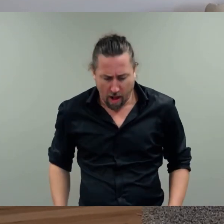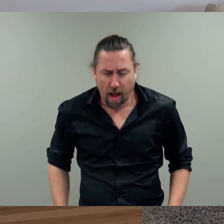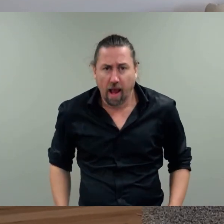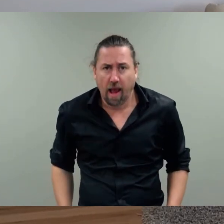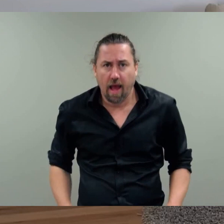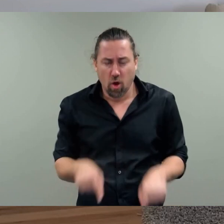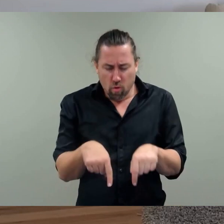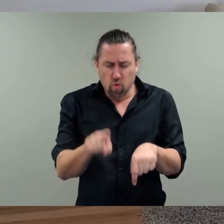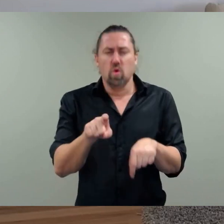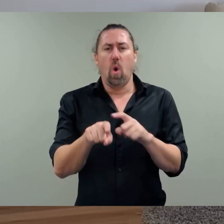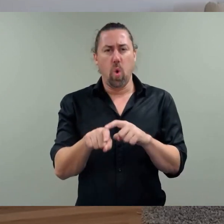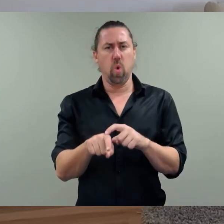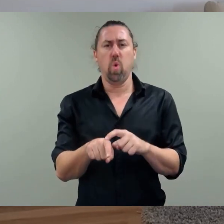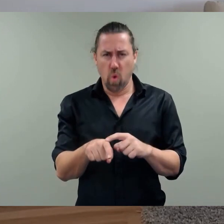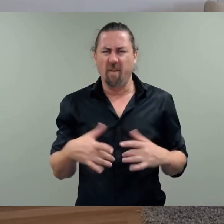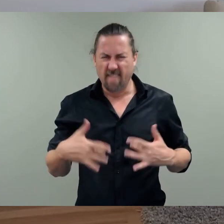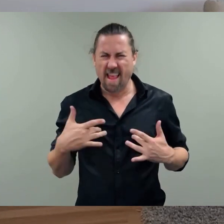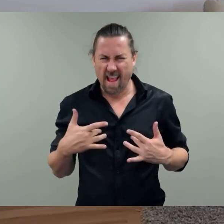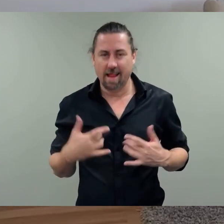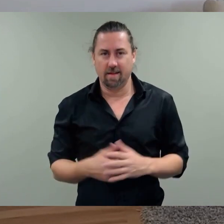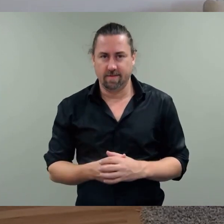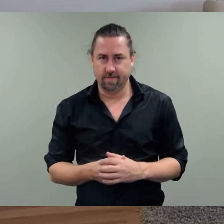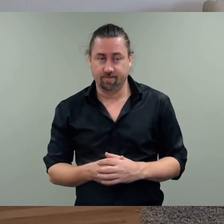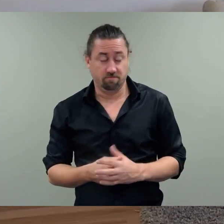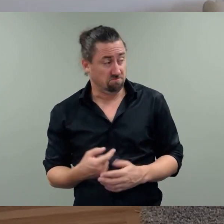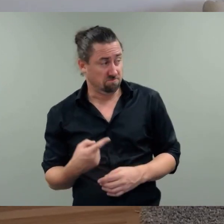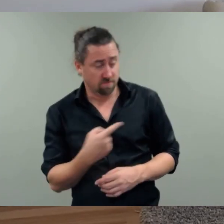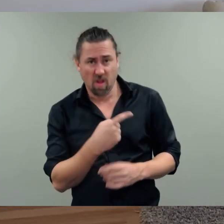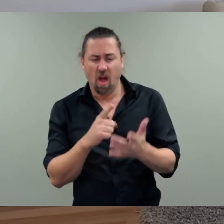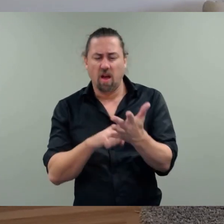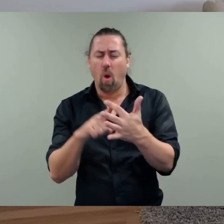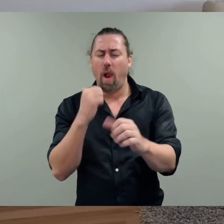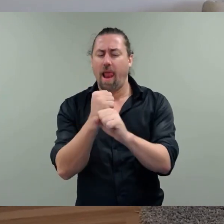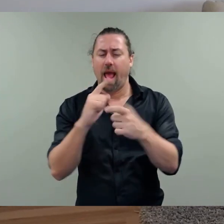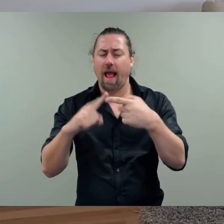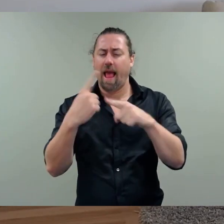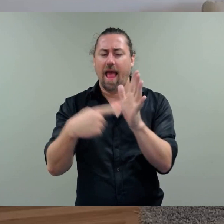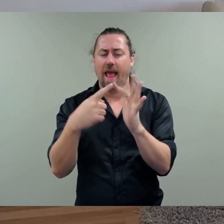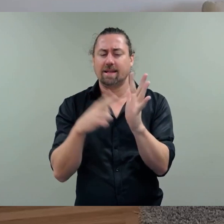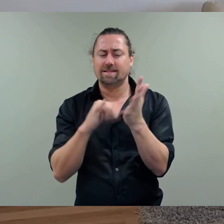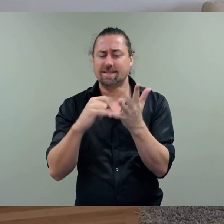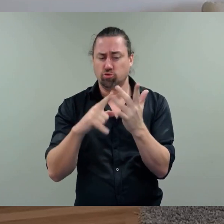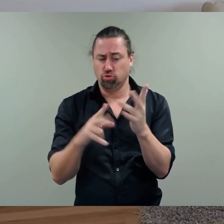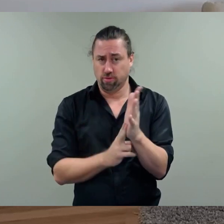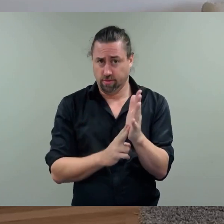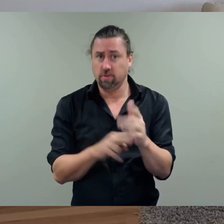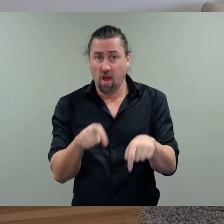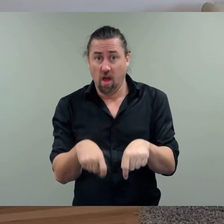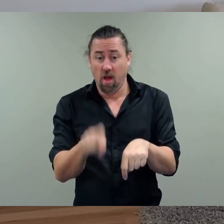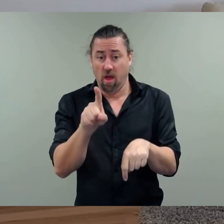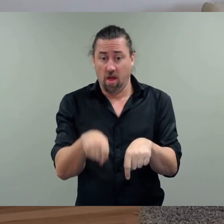burn sensation in the muscle at the top of your leg as you're doing this exercise. We're going to perform the leg